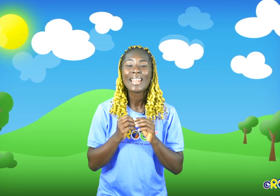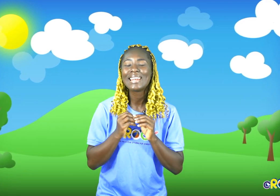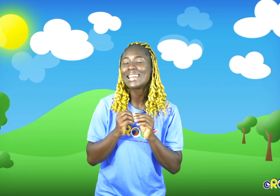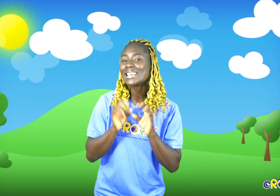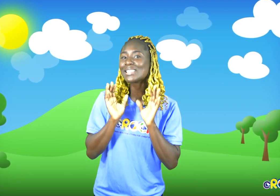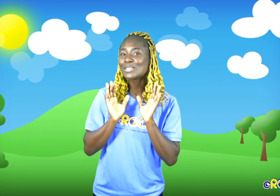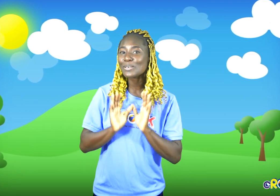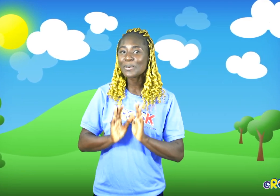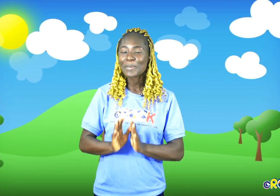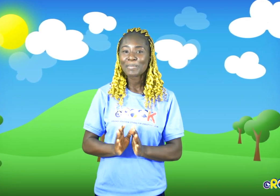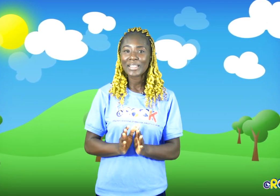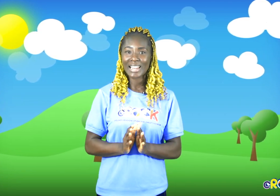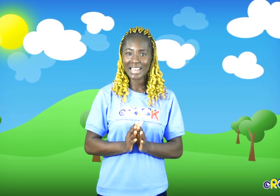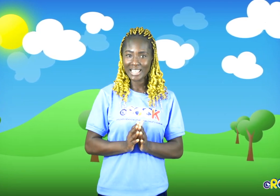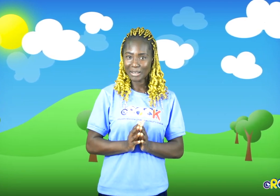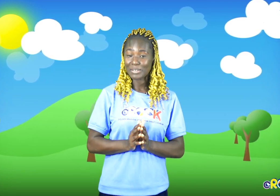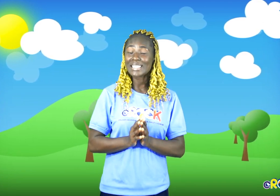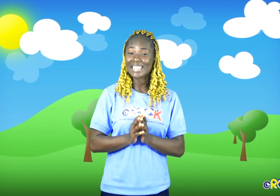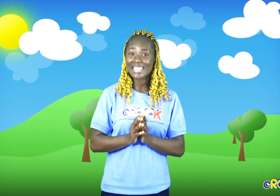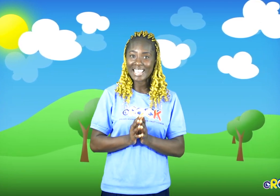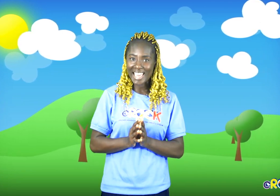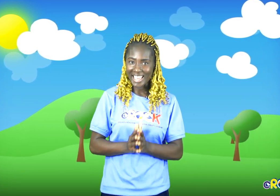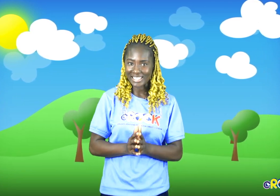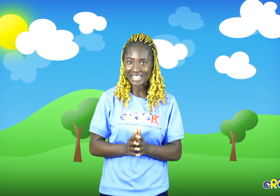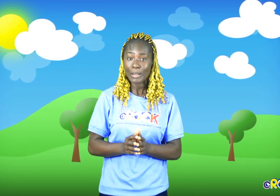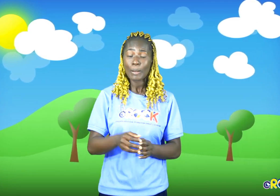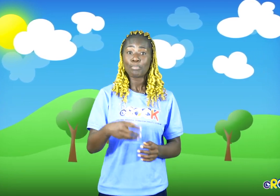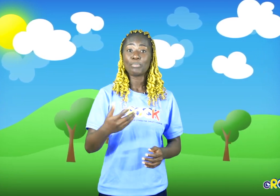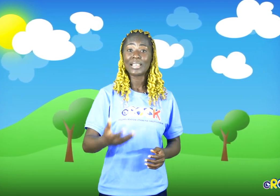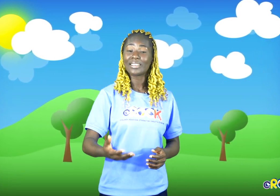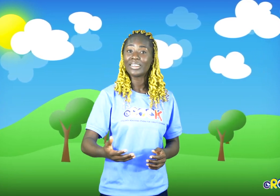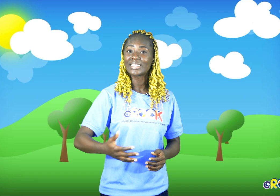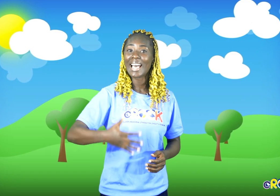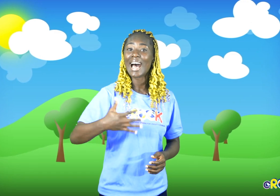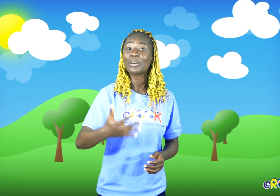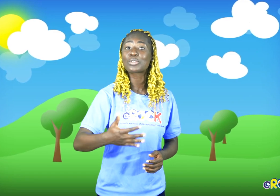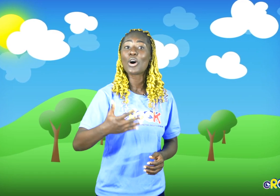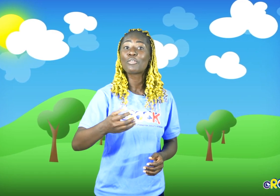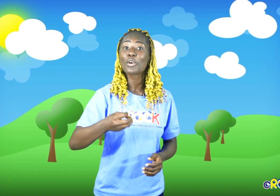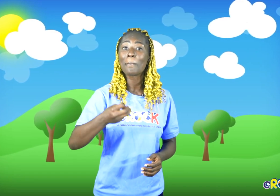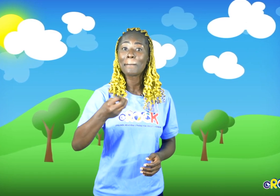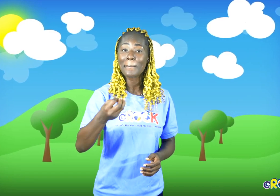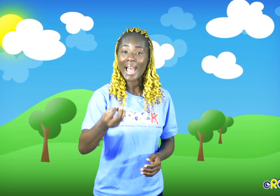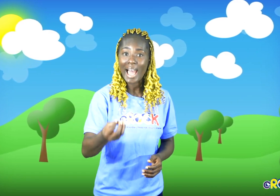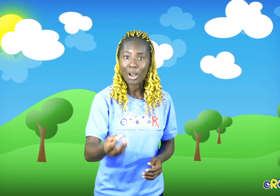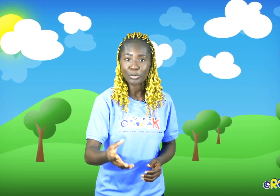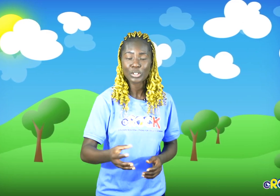your little lips. Yes. Because out